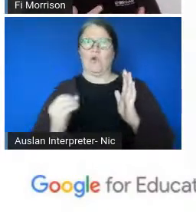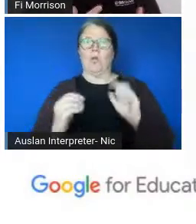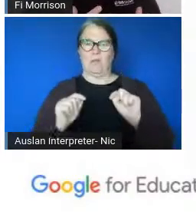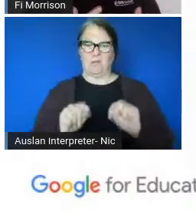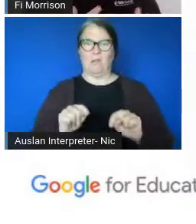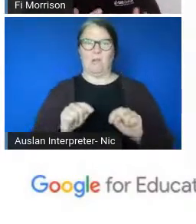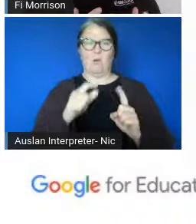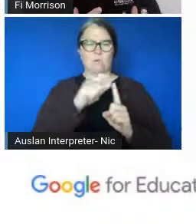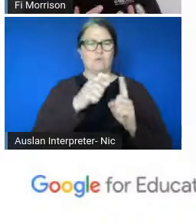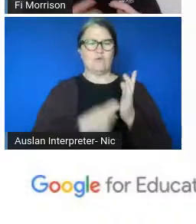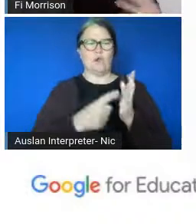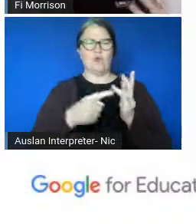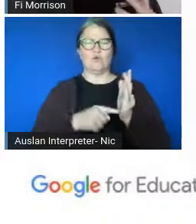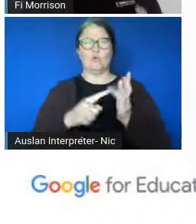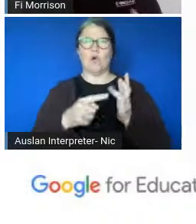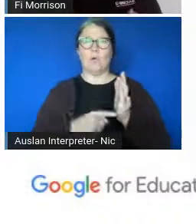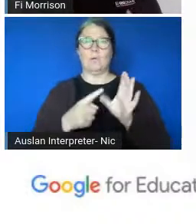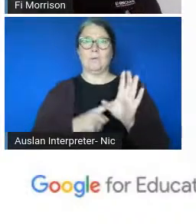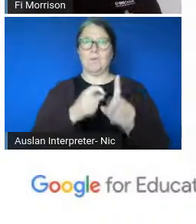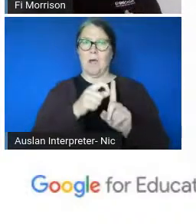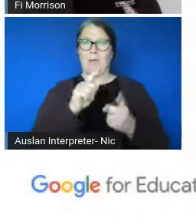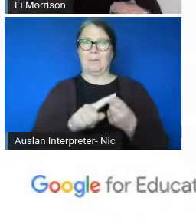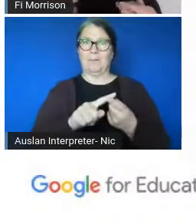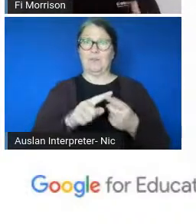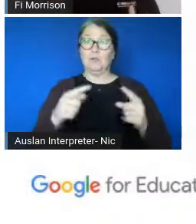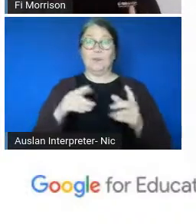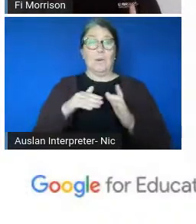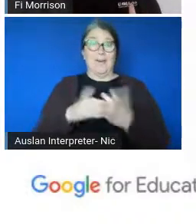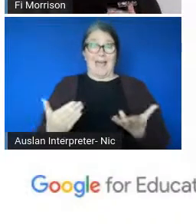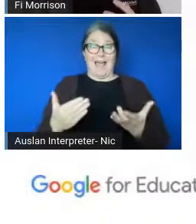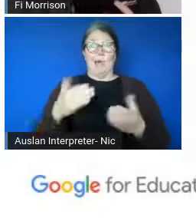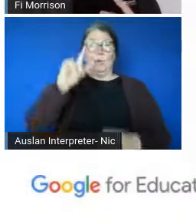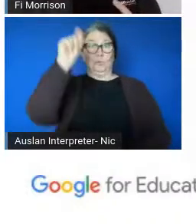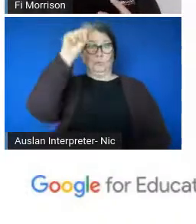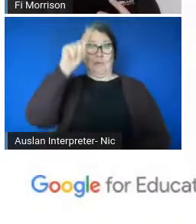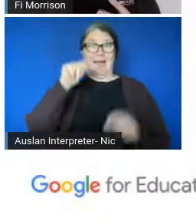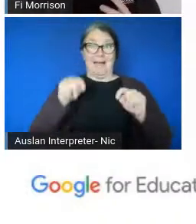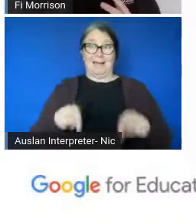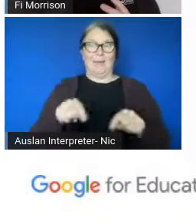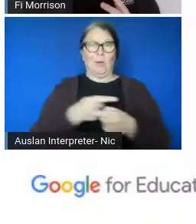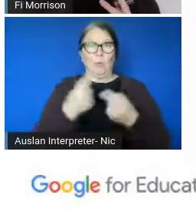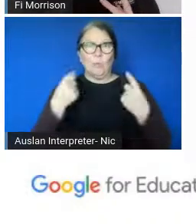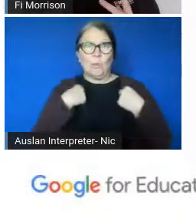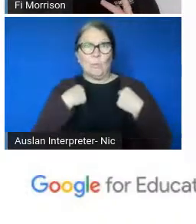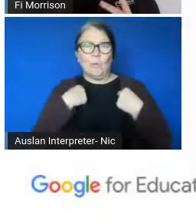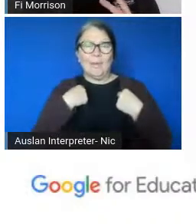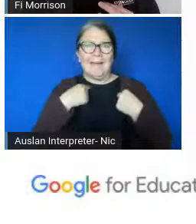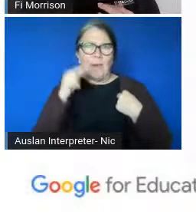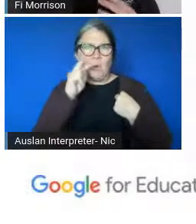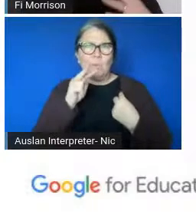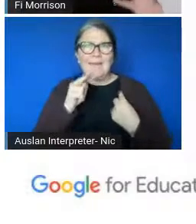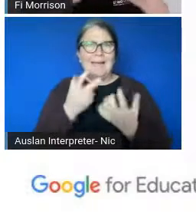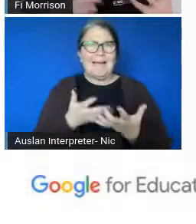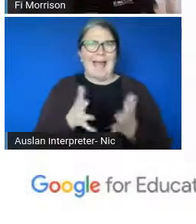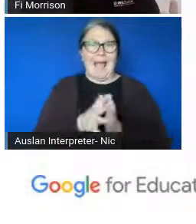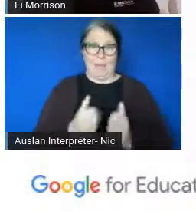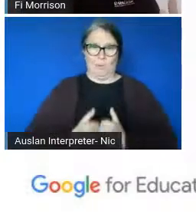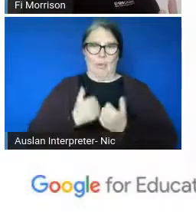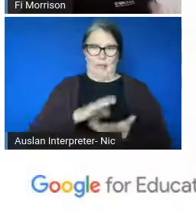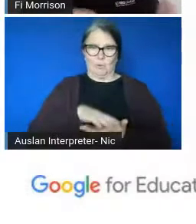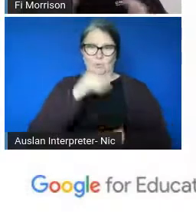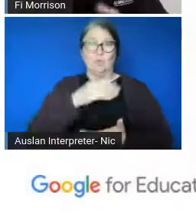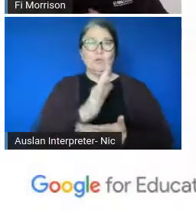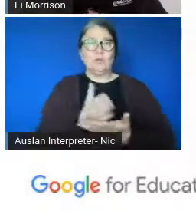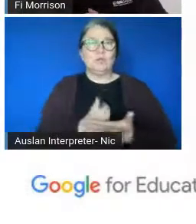the process by looking at how can our students share what they've learned, and also how can they provide